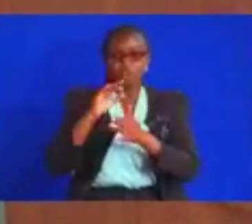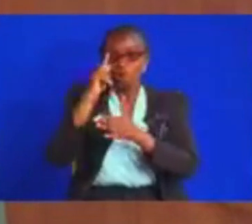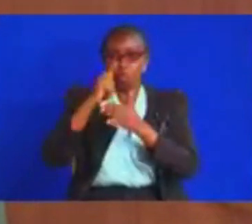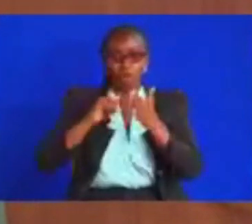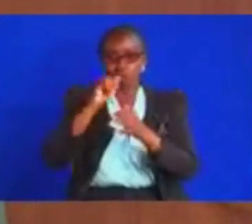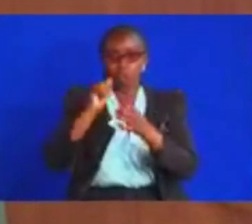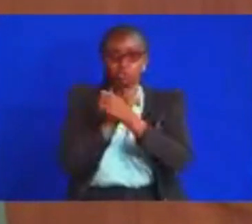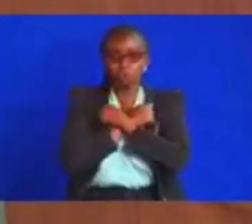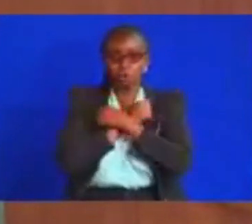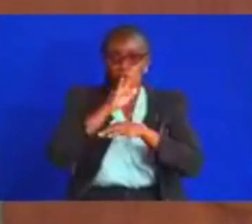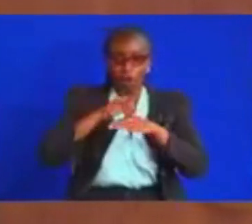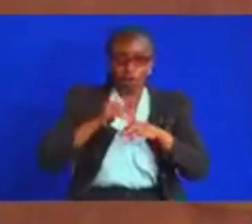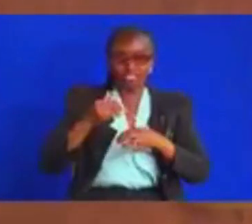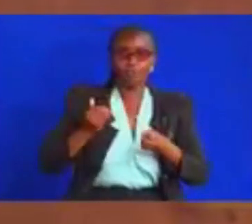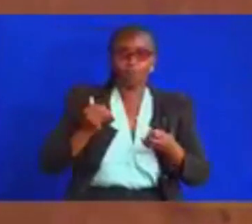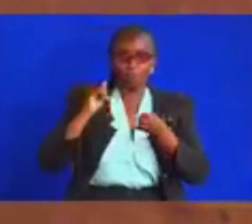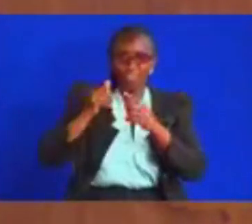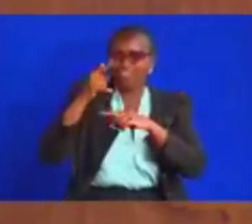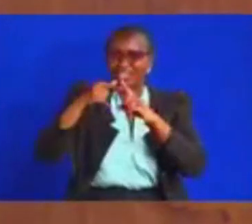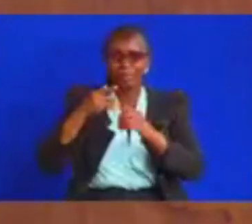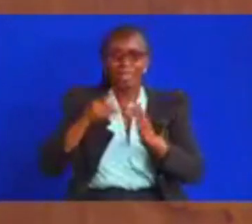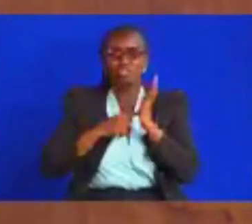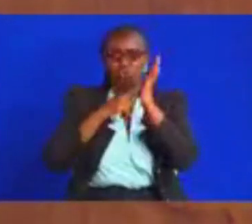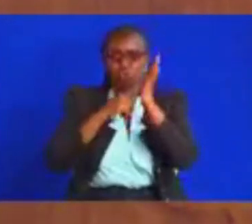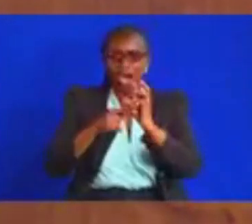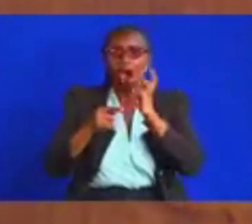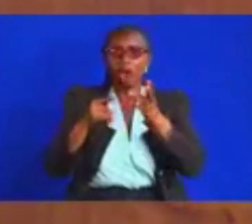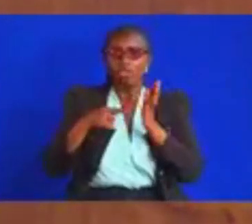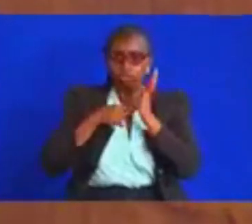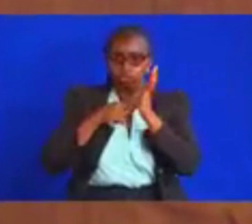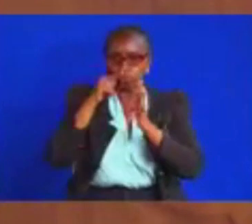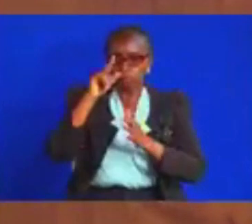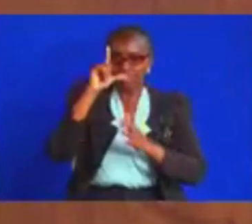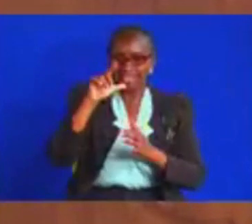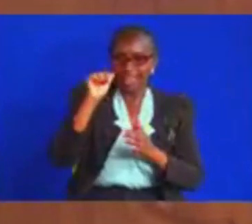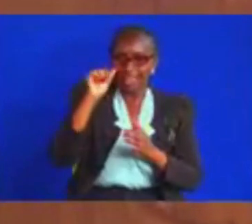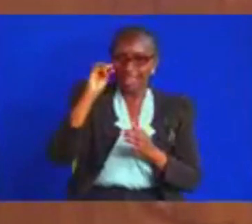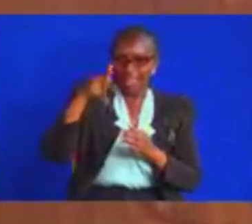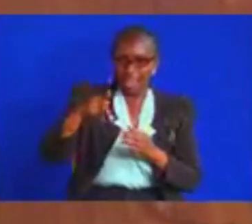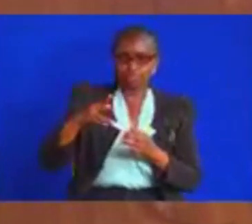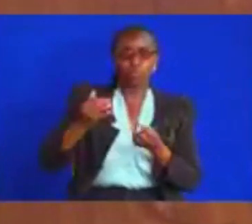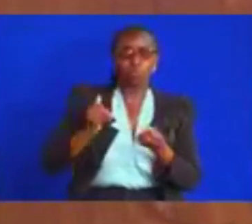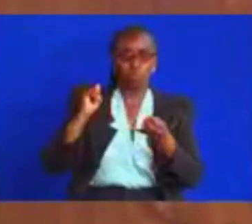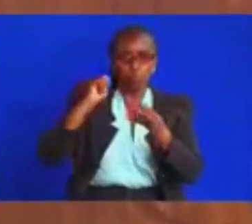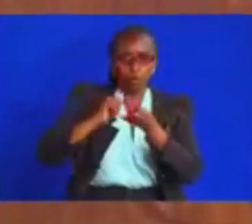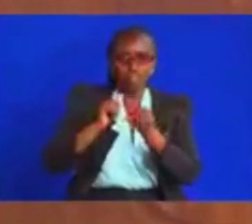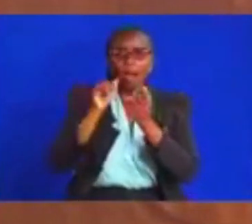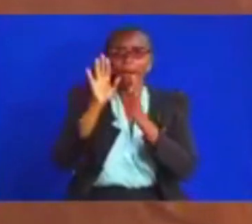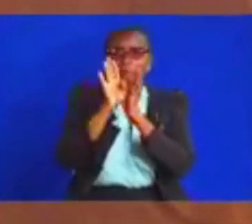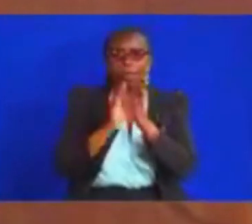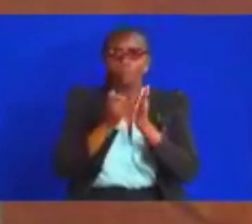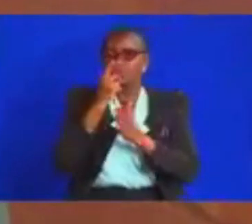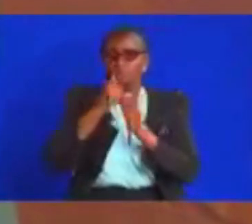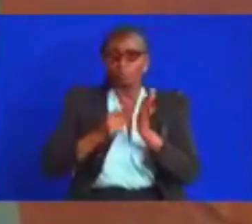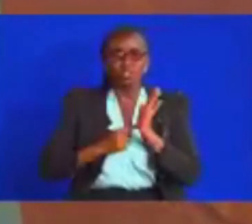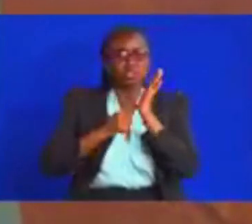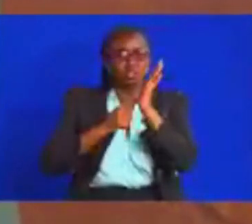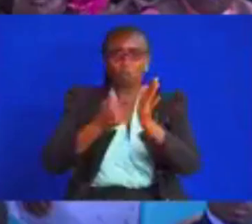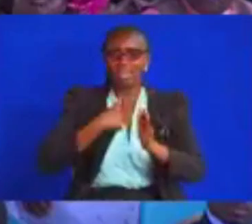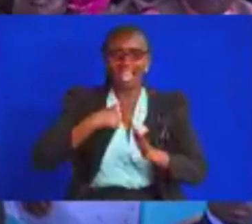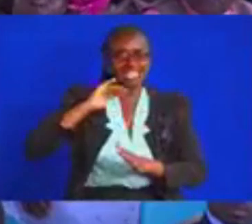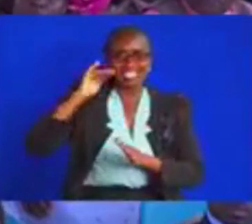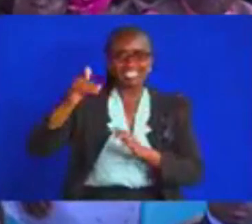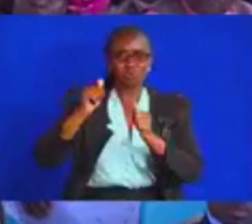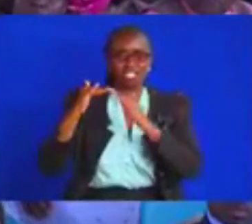wife. He says, "Come and I will show you the Lamb's wife." And the Bible said, "He showed me a city that was equal